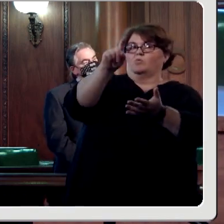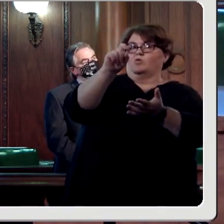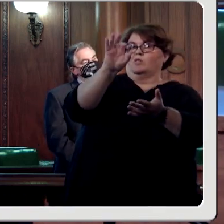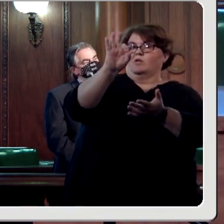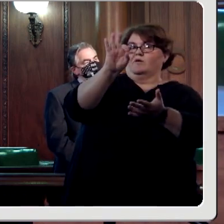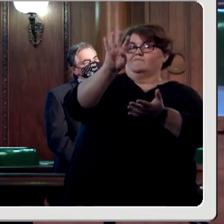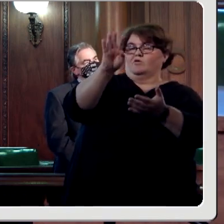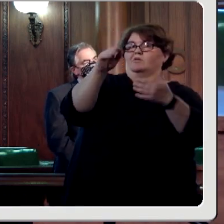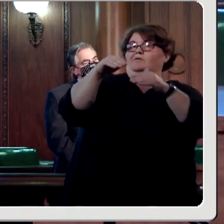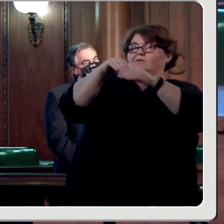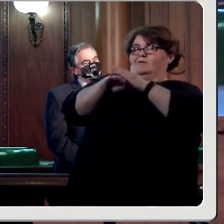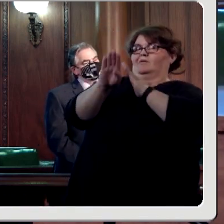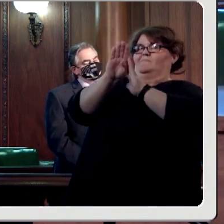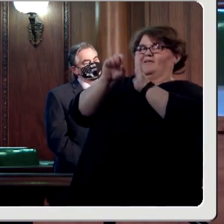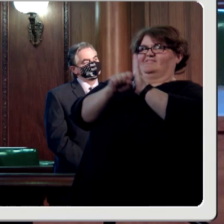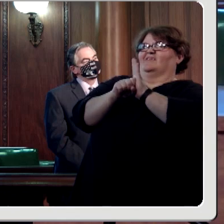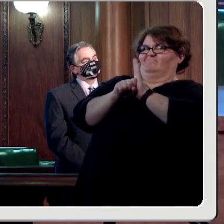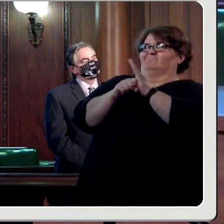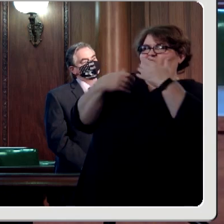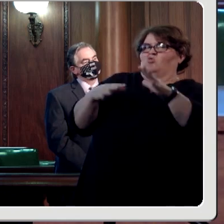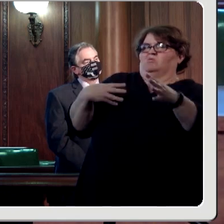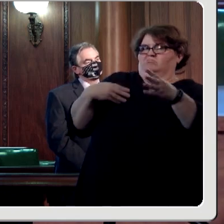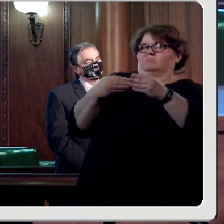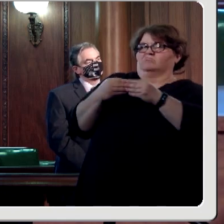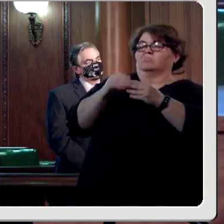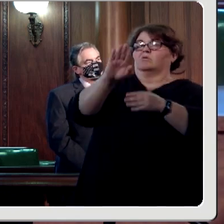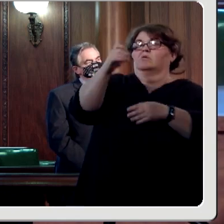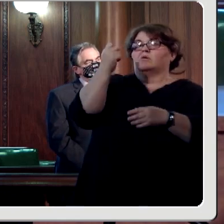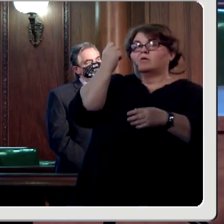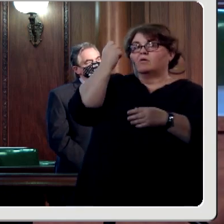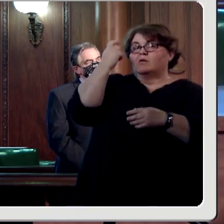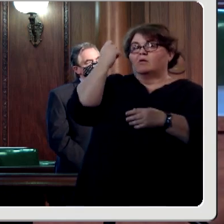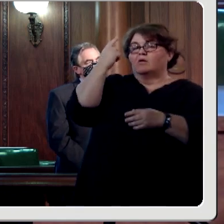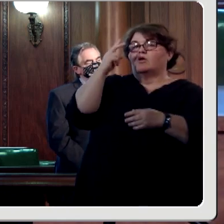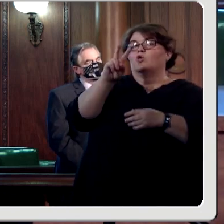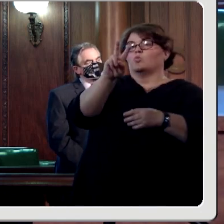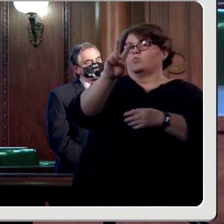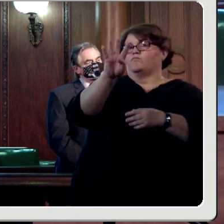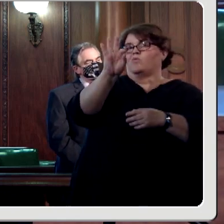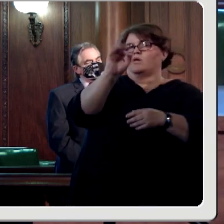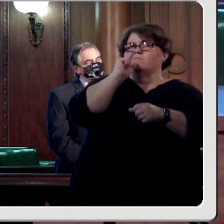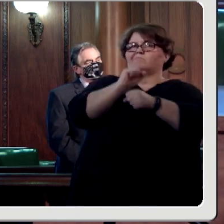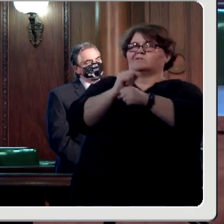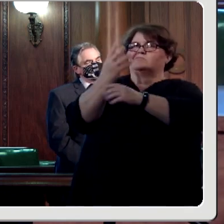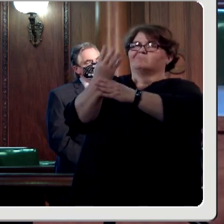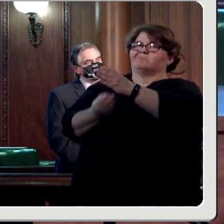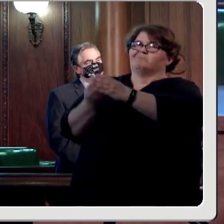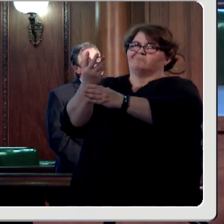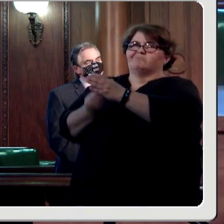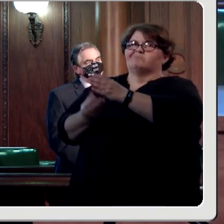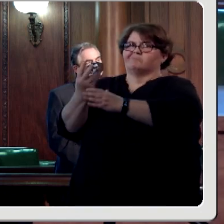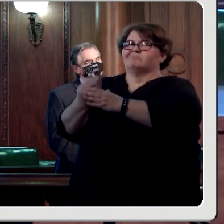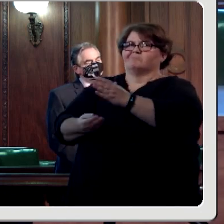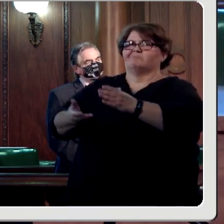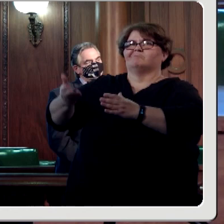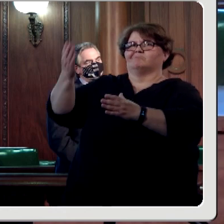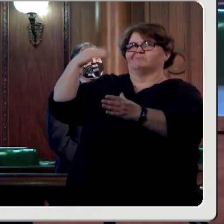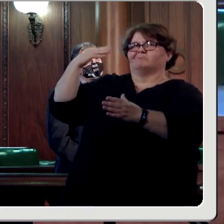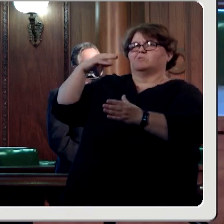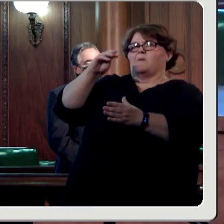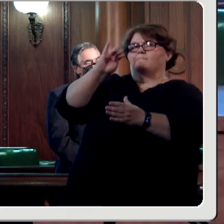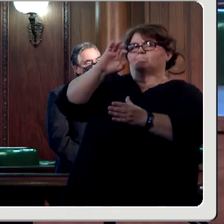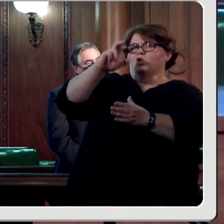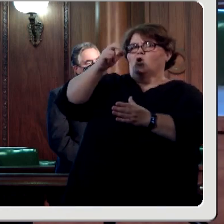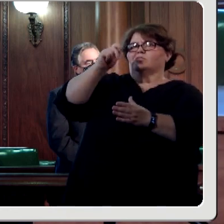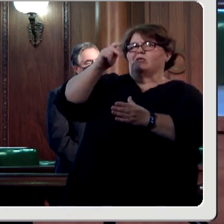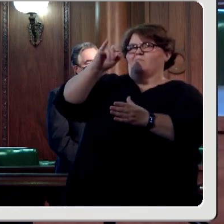Of those, 249 patients have died, mostly in the early phase of the pandemic in March, April,